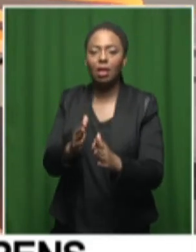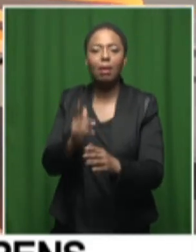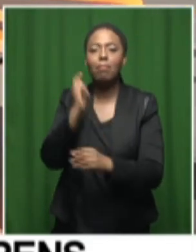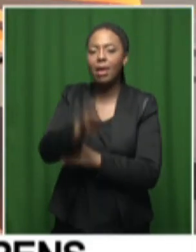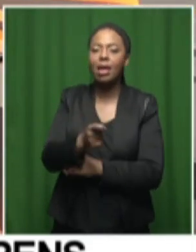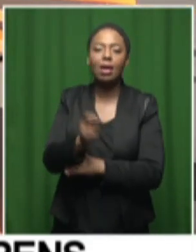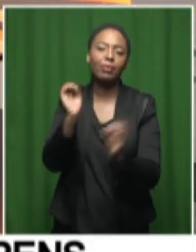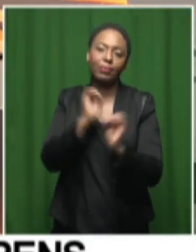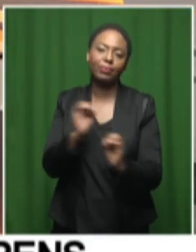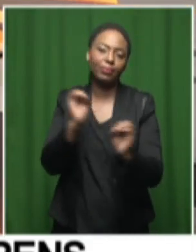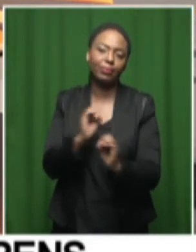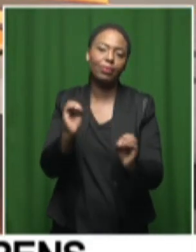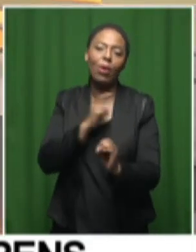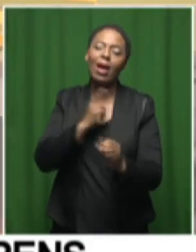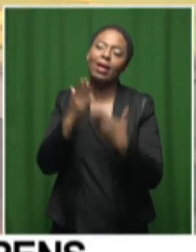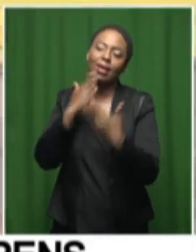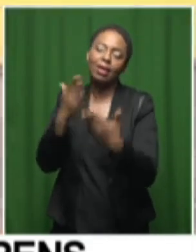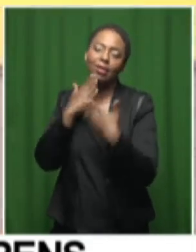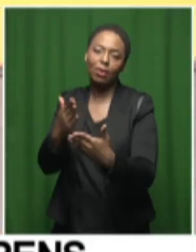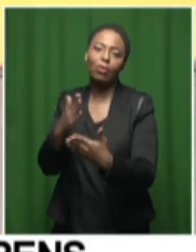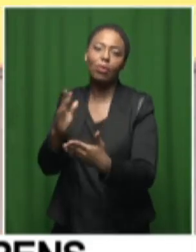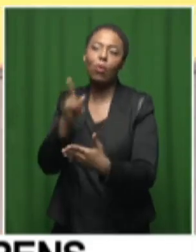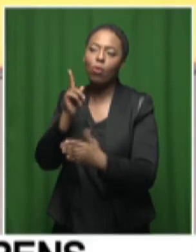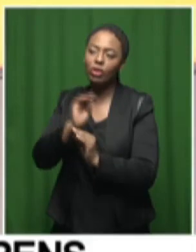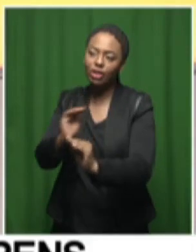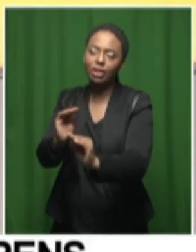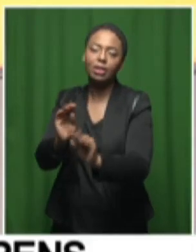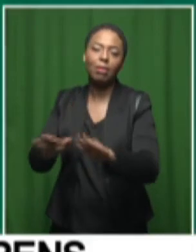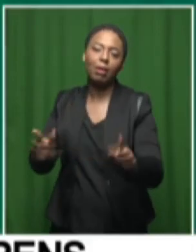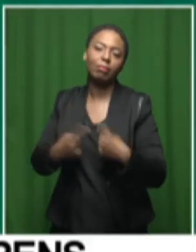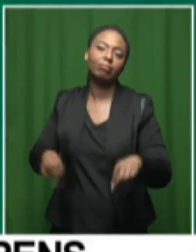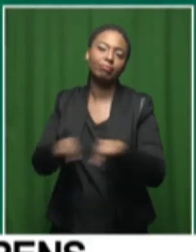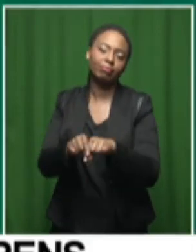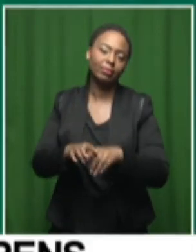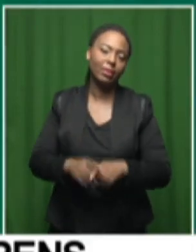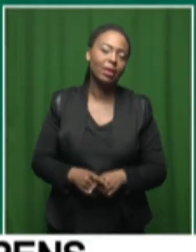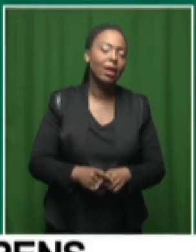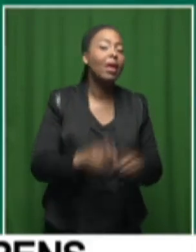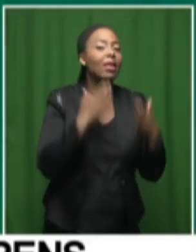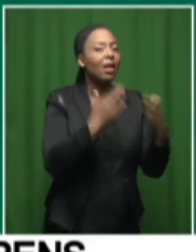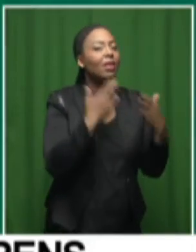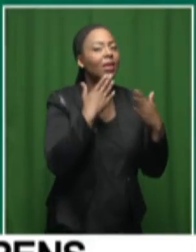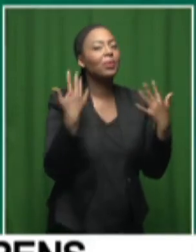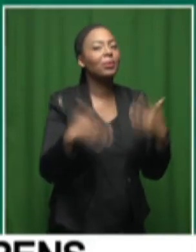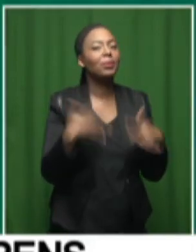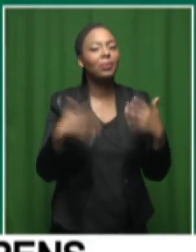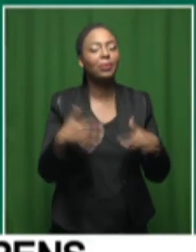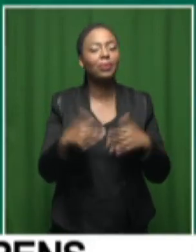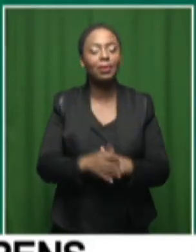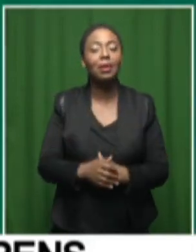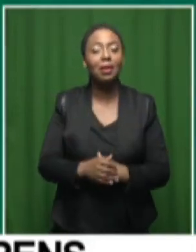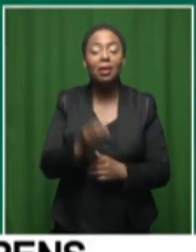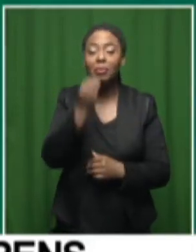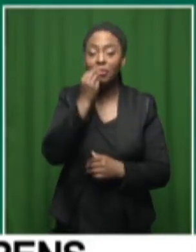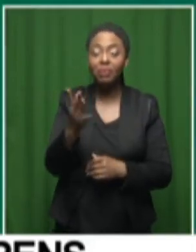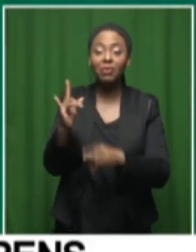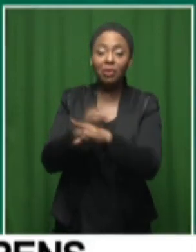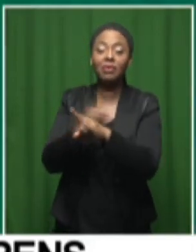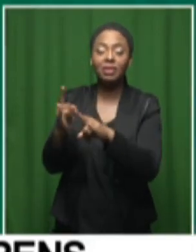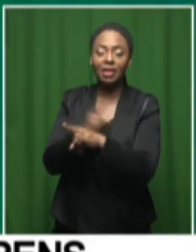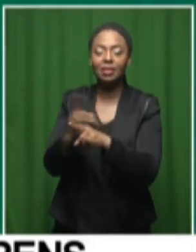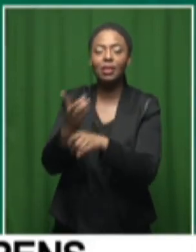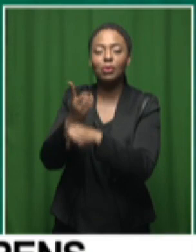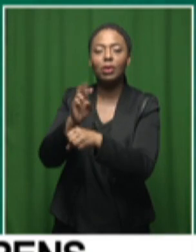pay, because we are thanking them for what it is that they're doing in the classrooms. All right, thank you so much. Absolute pleasure. Thank you. A beautiful conversation,